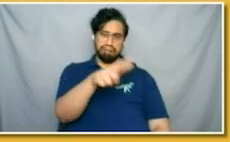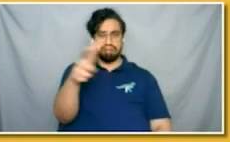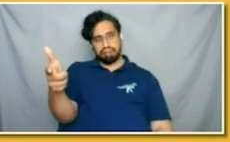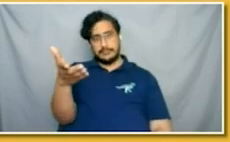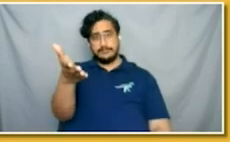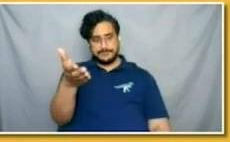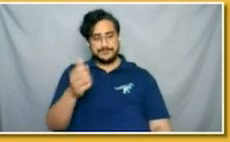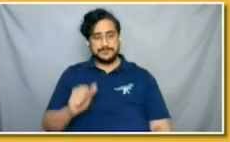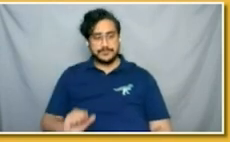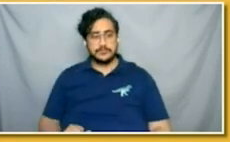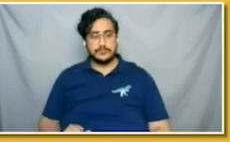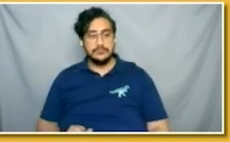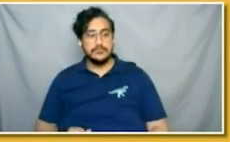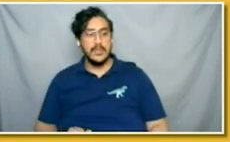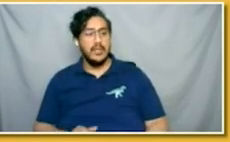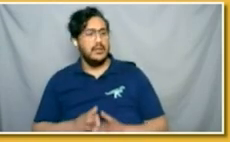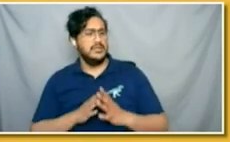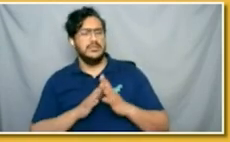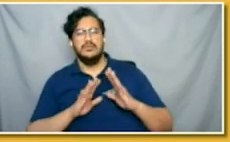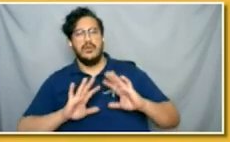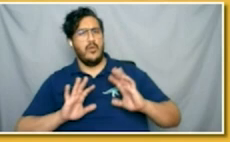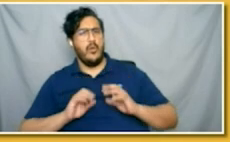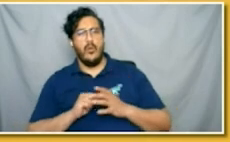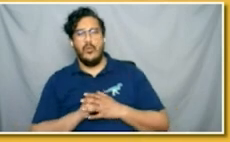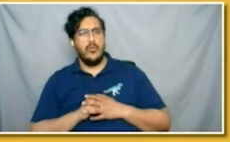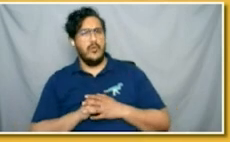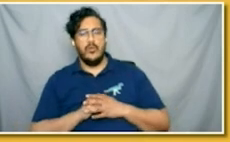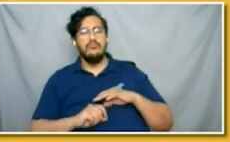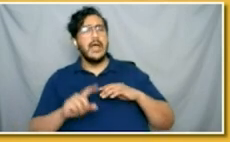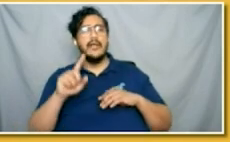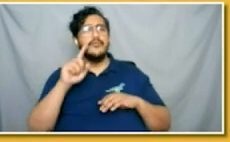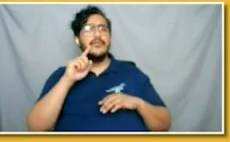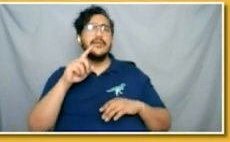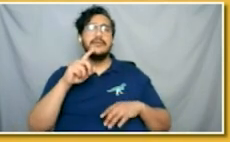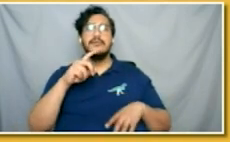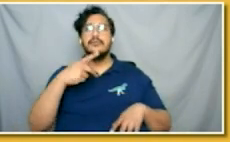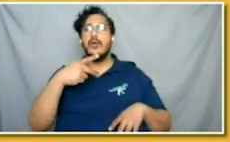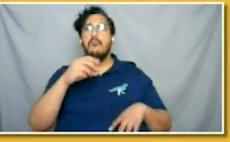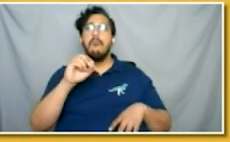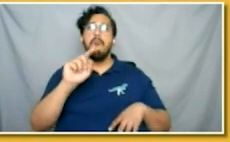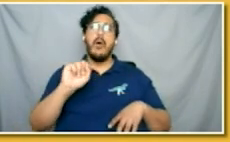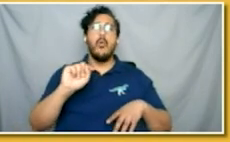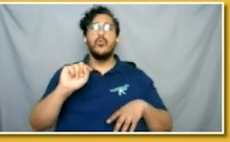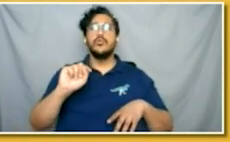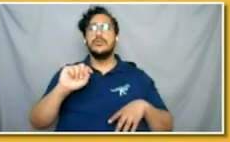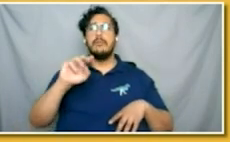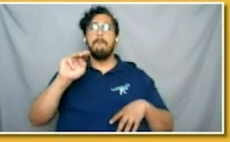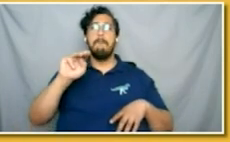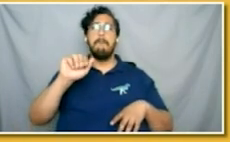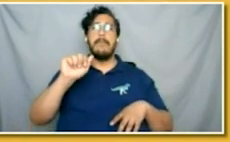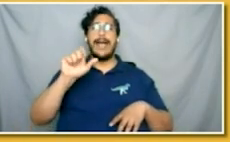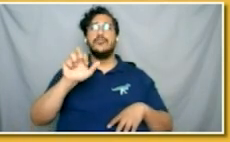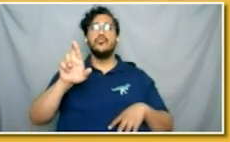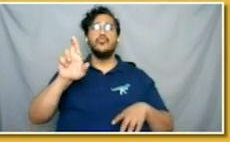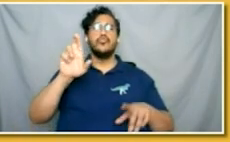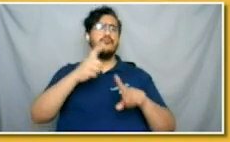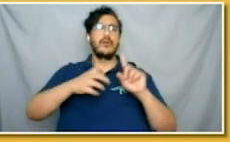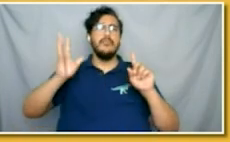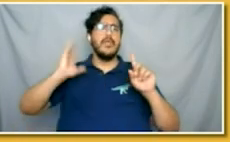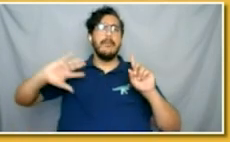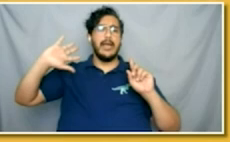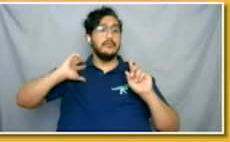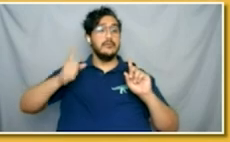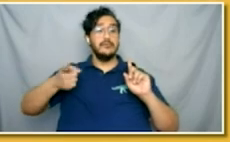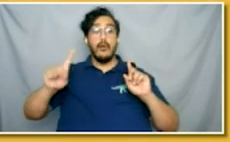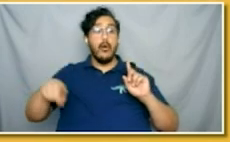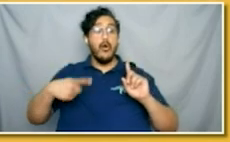No, I mean, I think, you know, the postmasters general of the past have always been asking for relief in